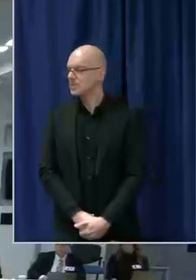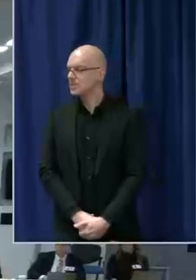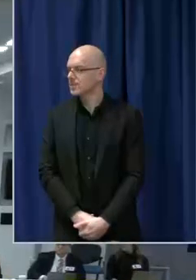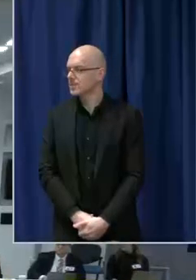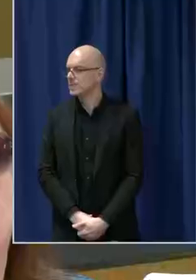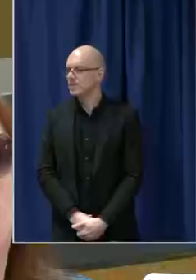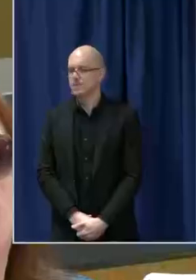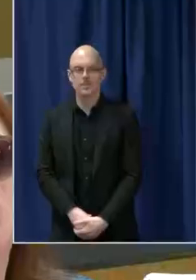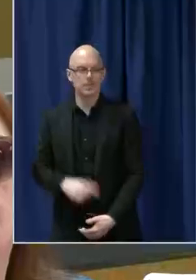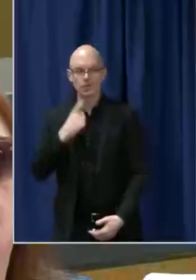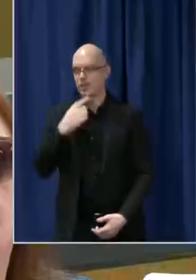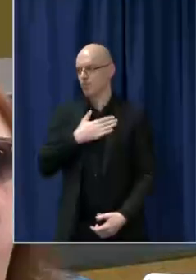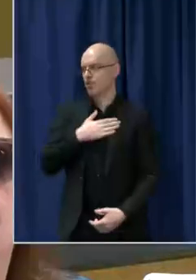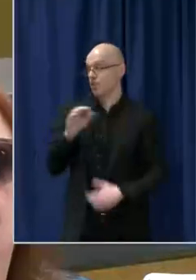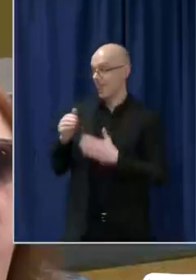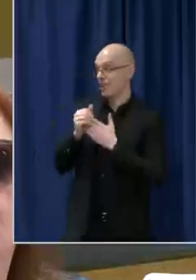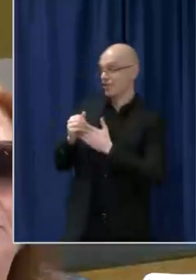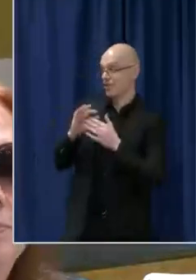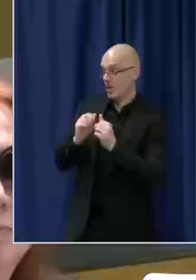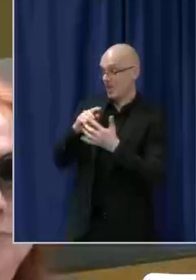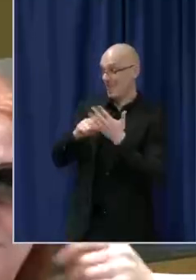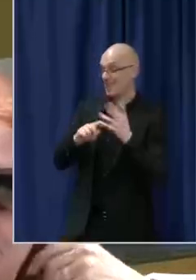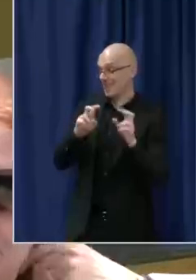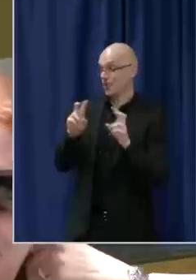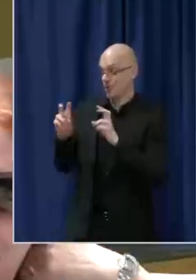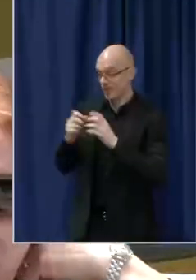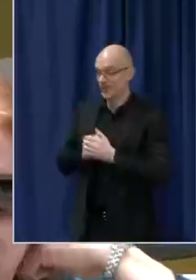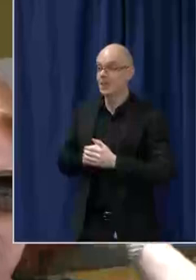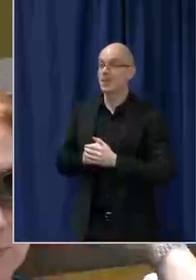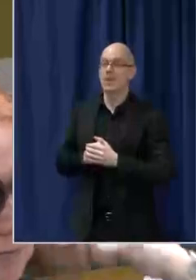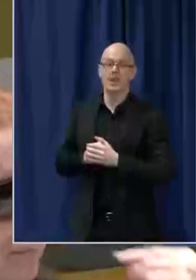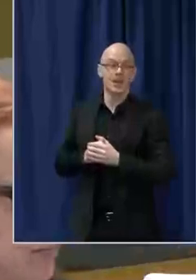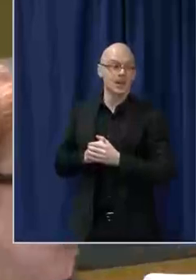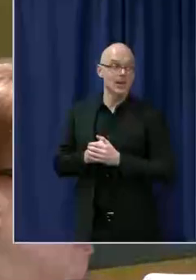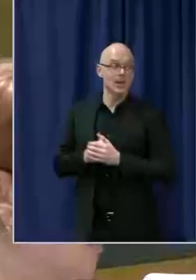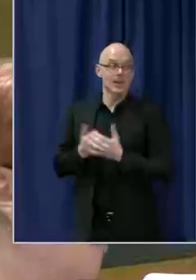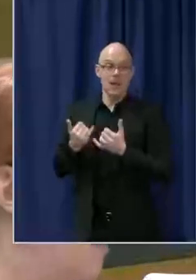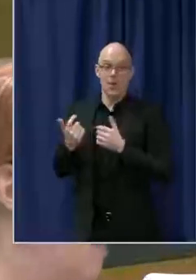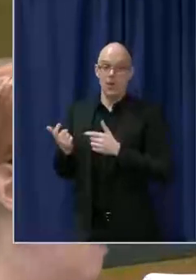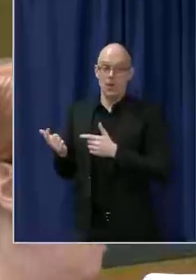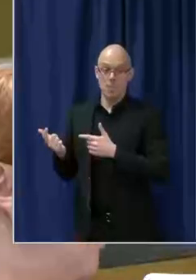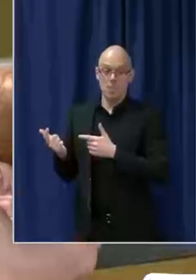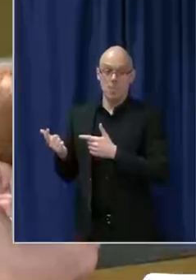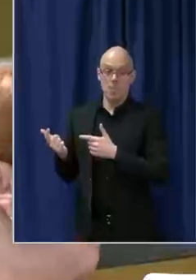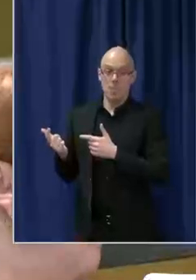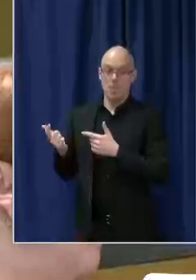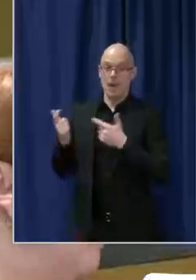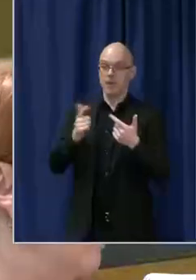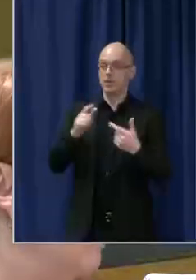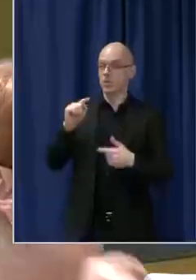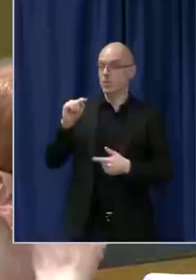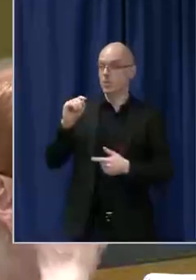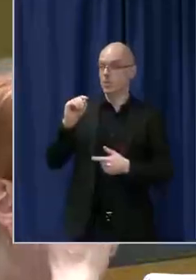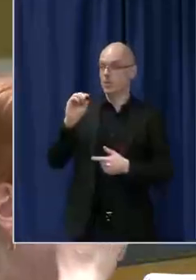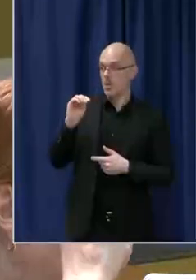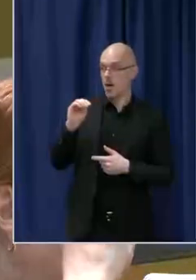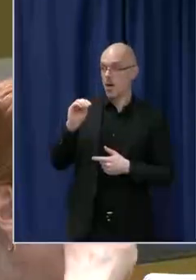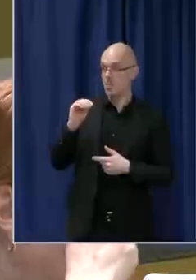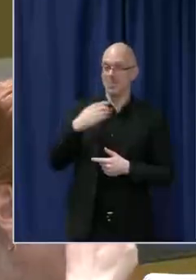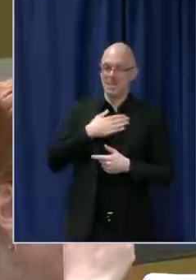We appreciate your leadership on these issues. And with that, I will turn it back to Tom, and again, pause for the camera to reach